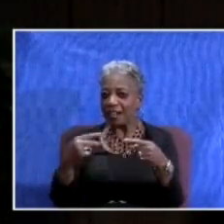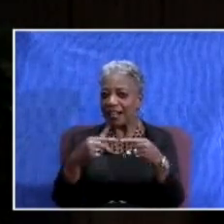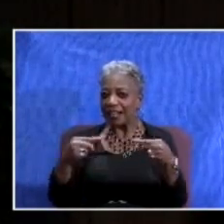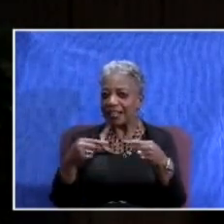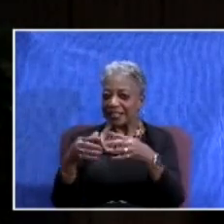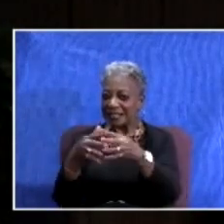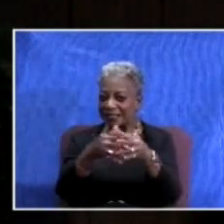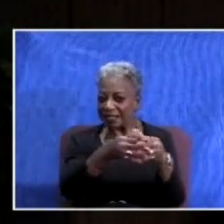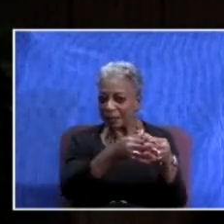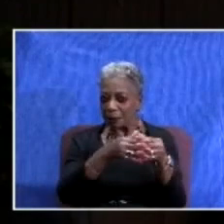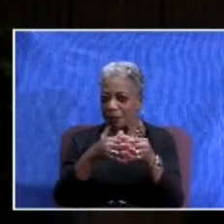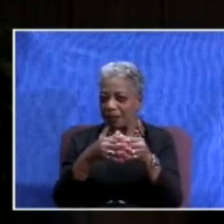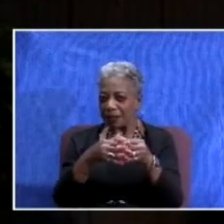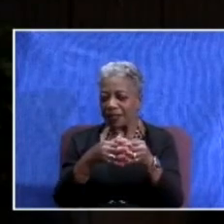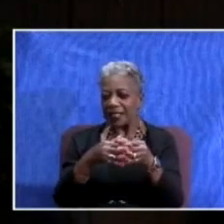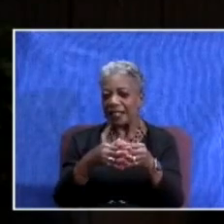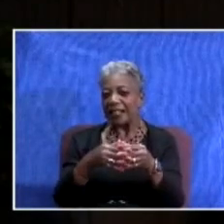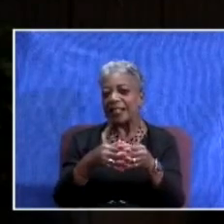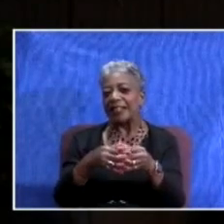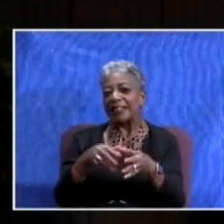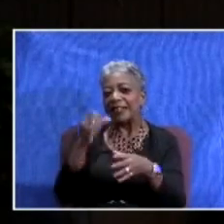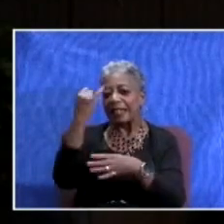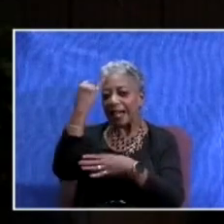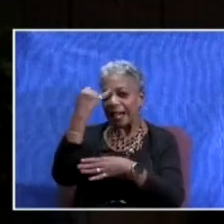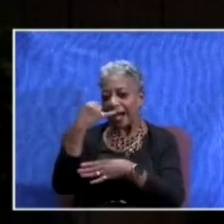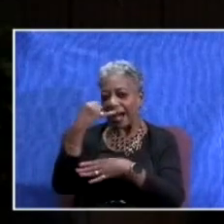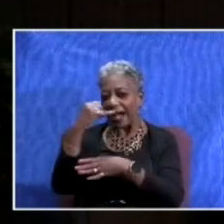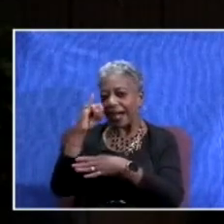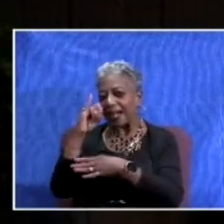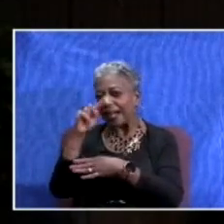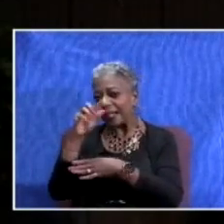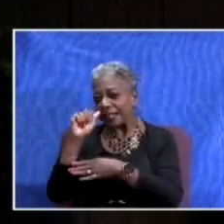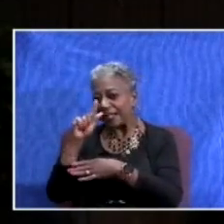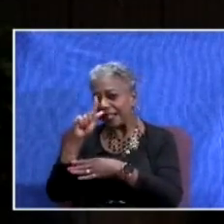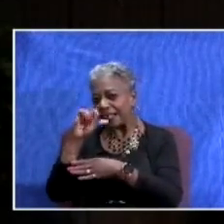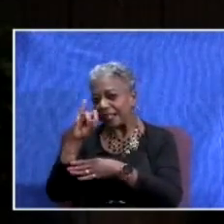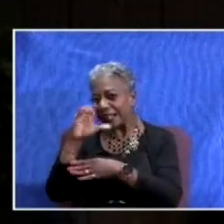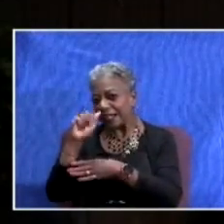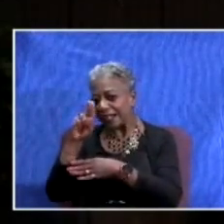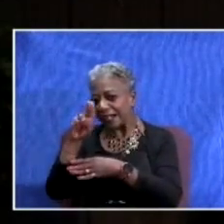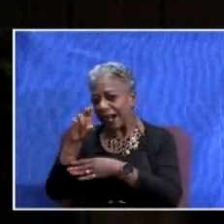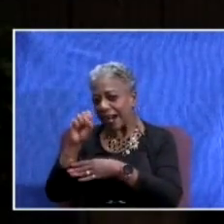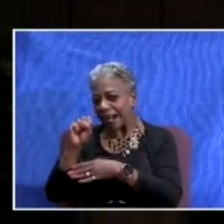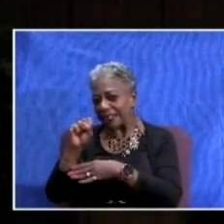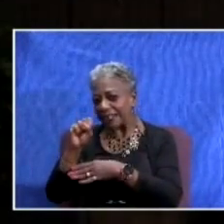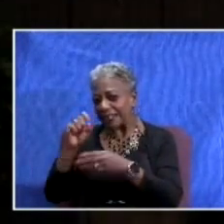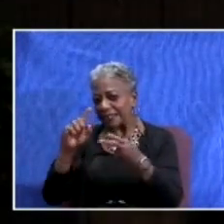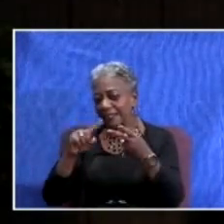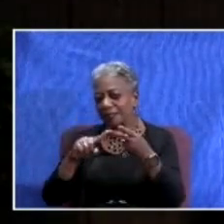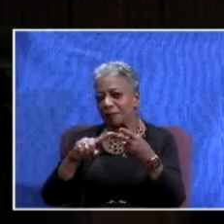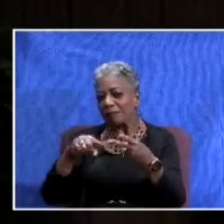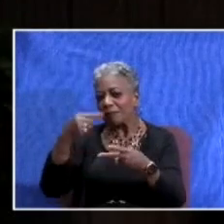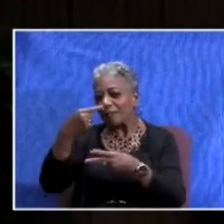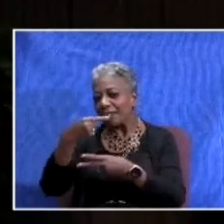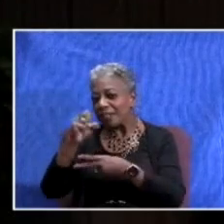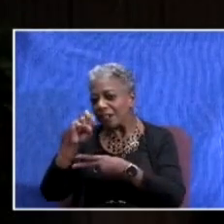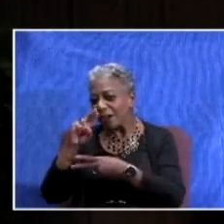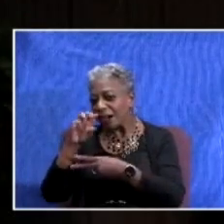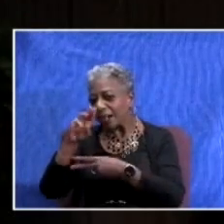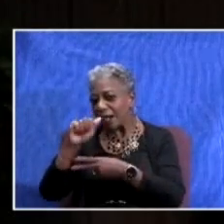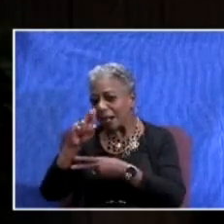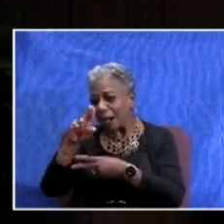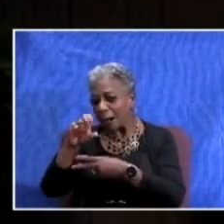against America. Italian, Mussolini fought against America. Germans fought